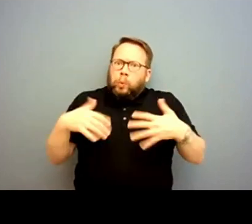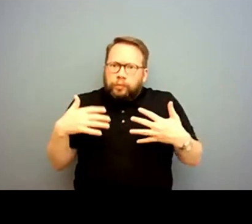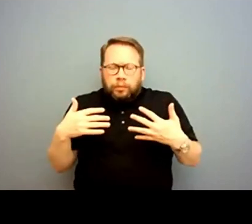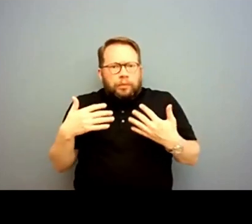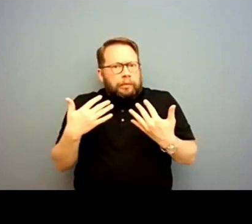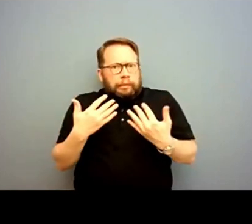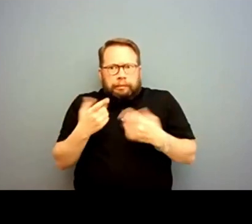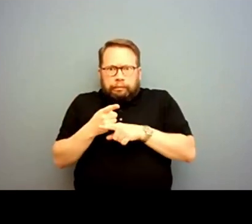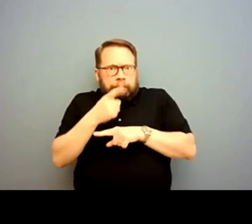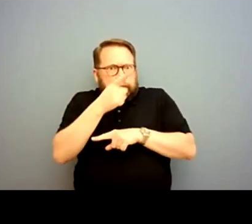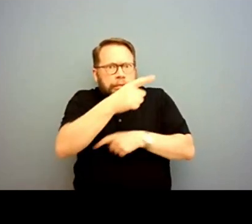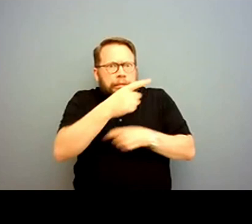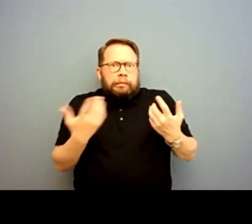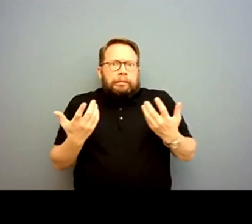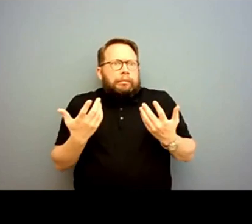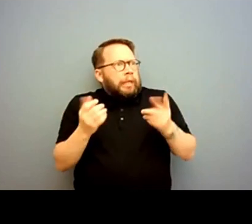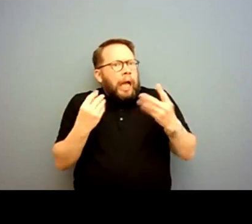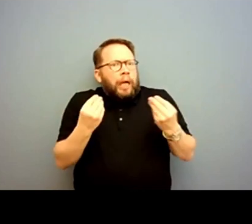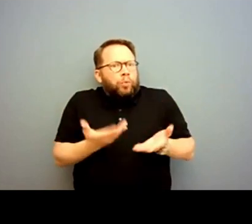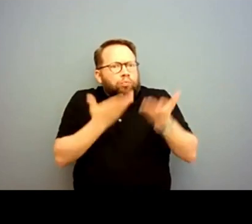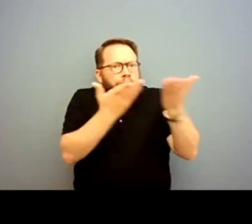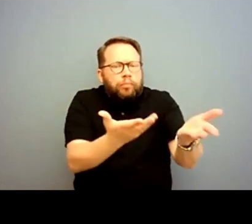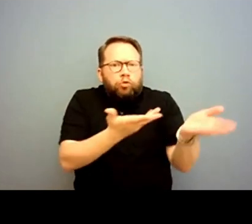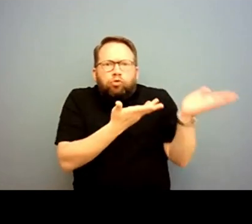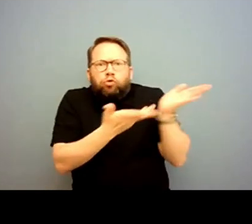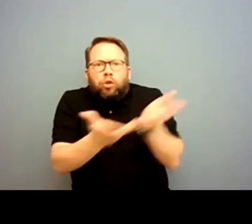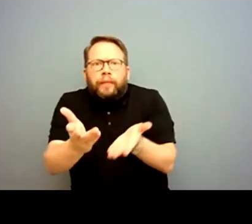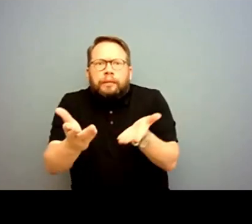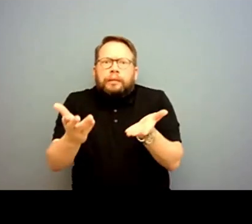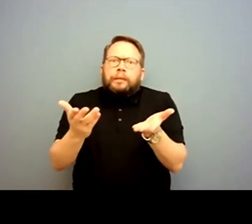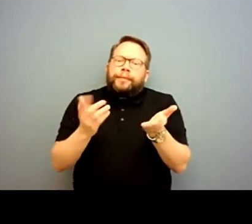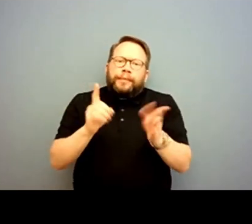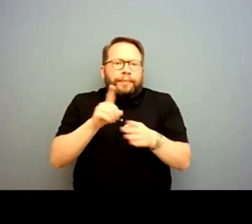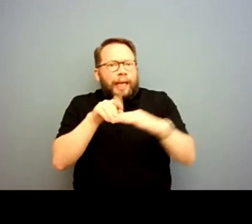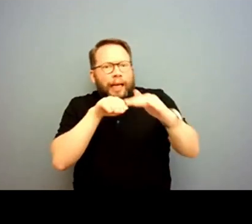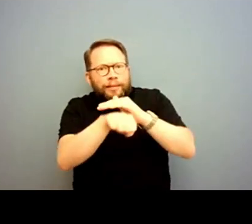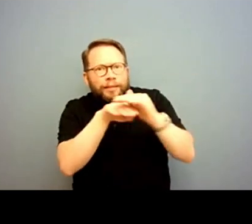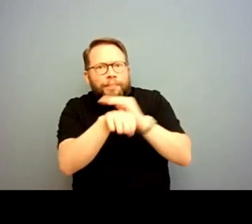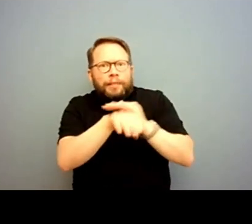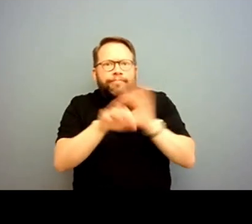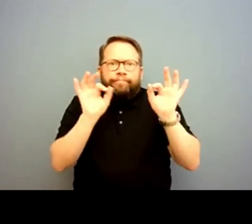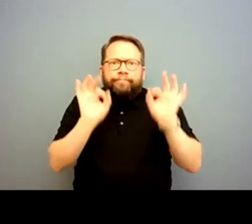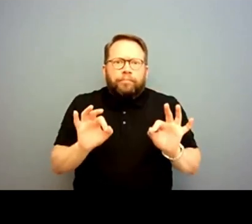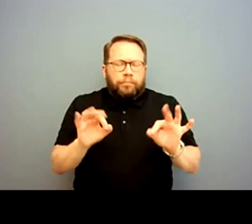services available, poses practical challenges with which we are focused on solving.